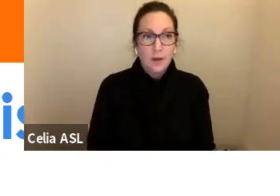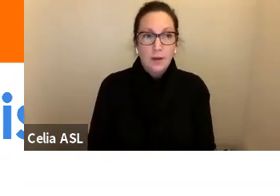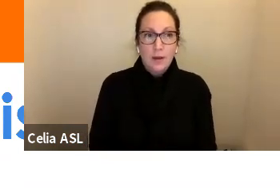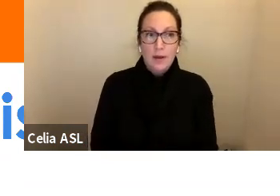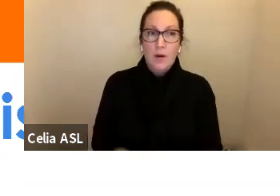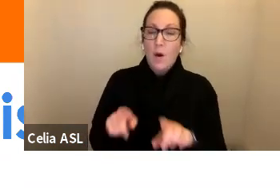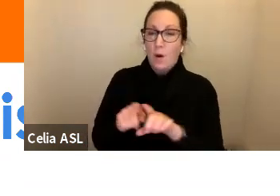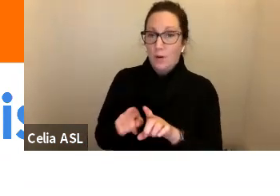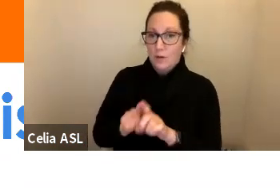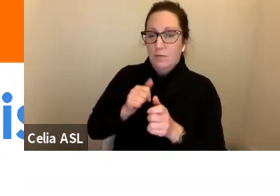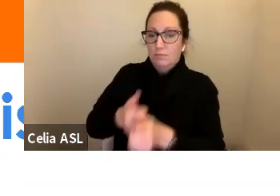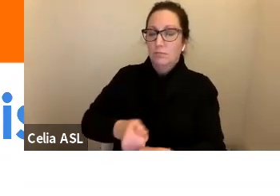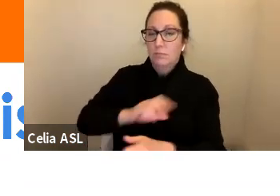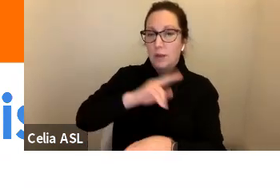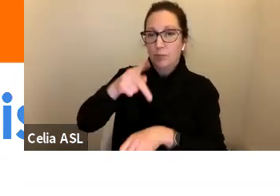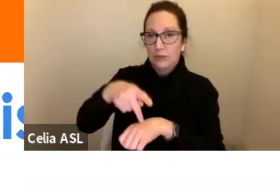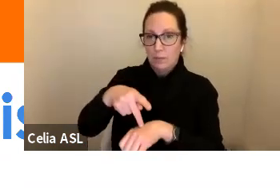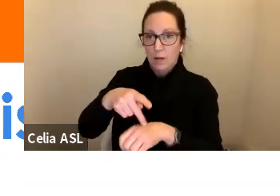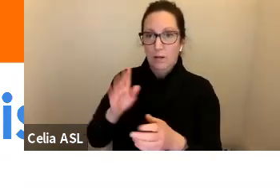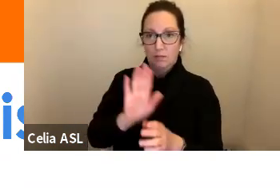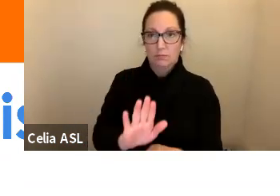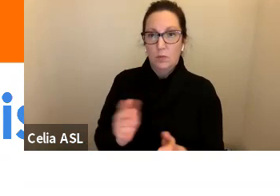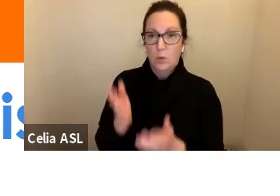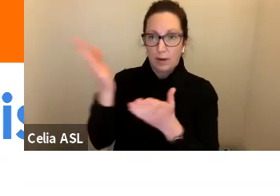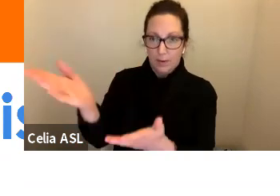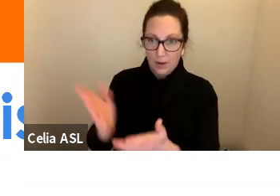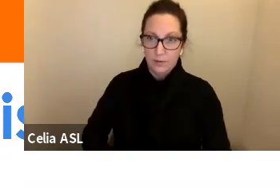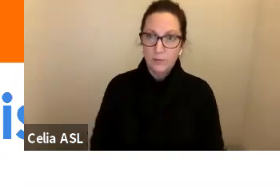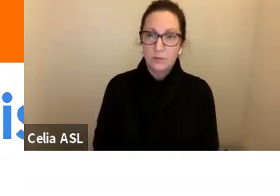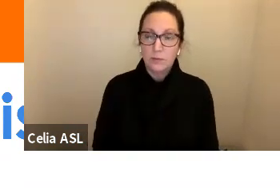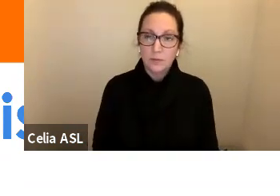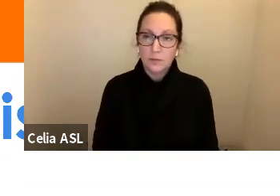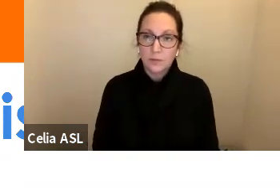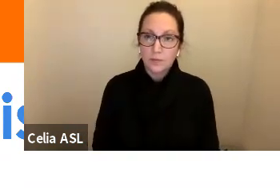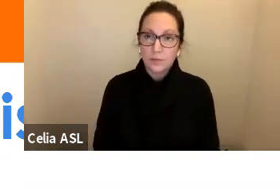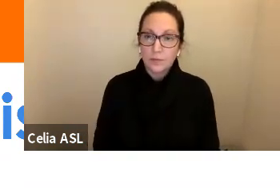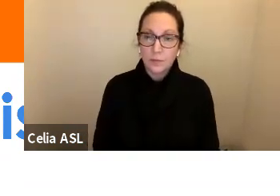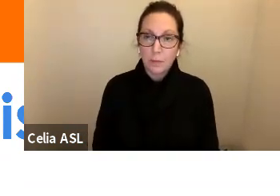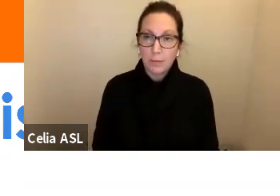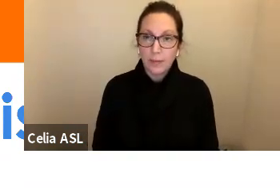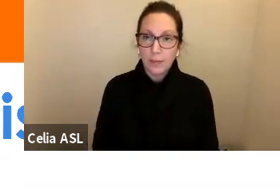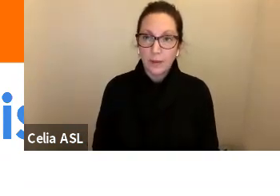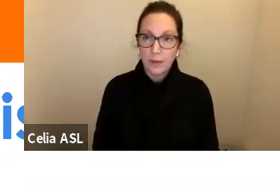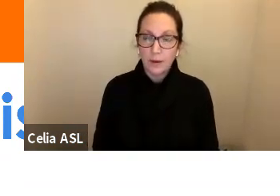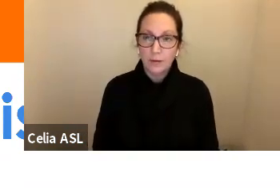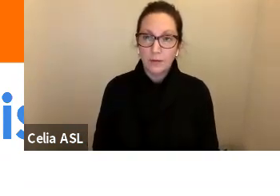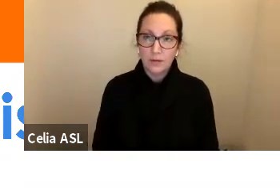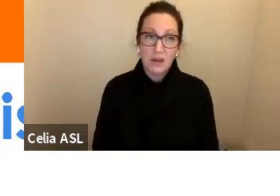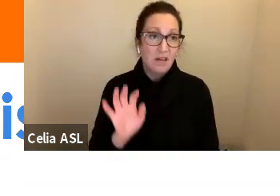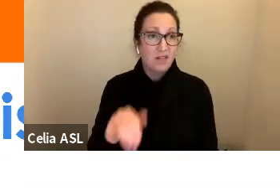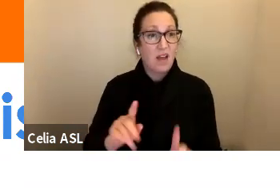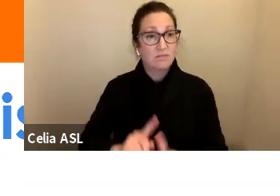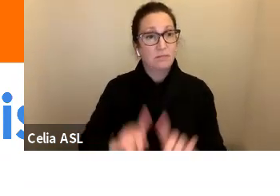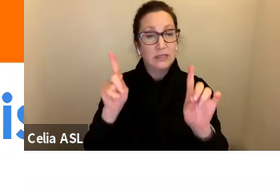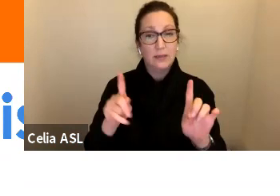on principal recommendation. So I think this is another, a different example